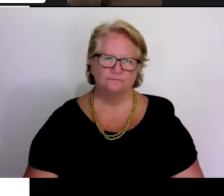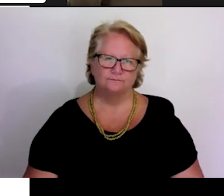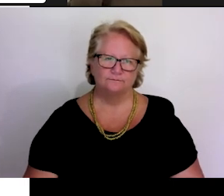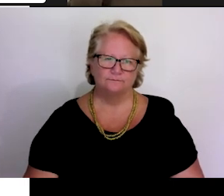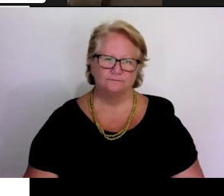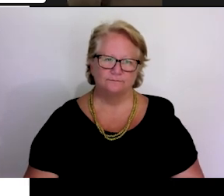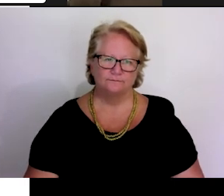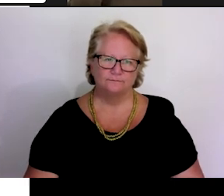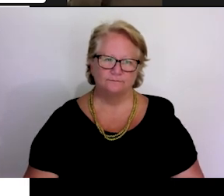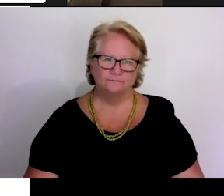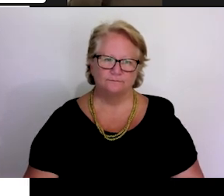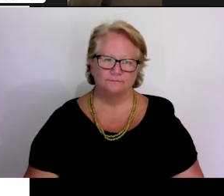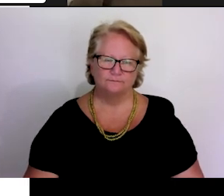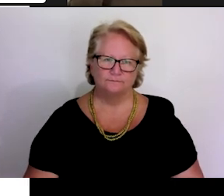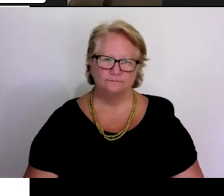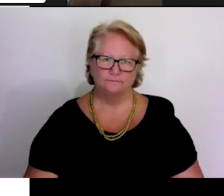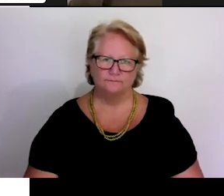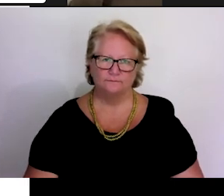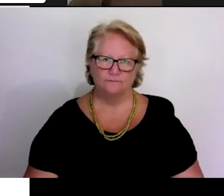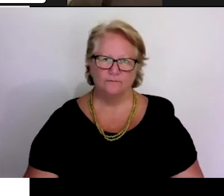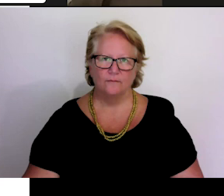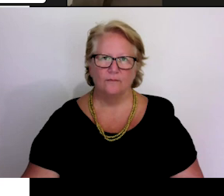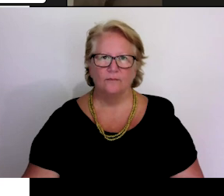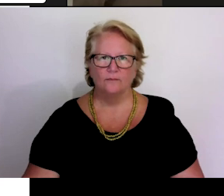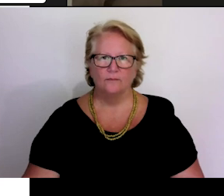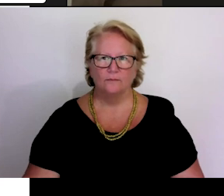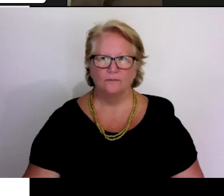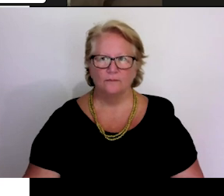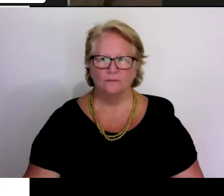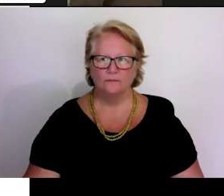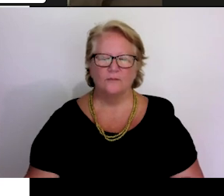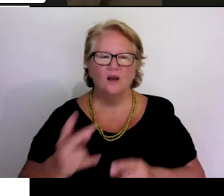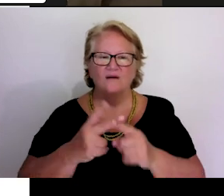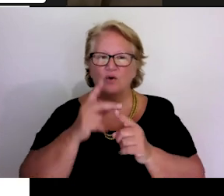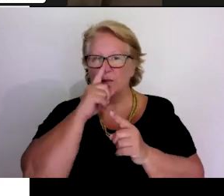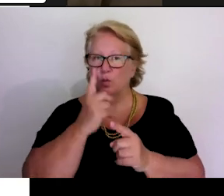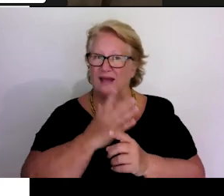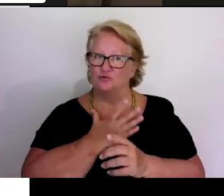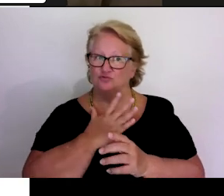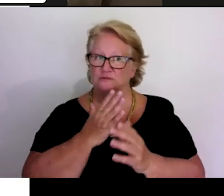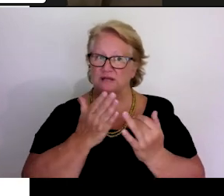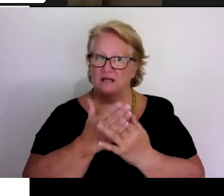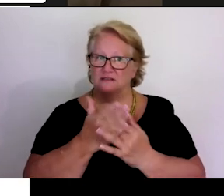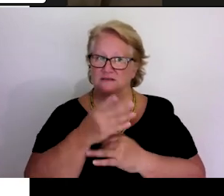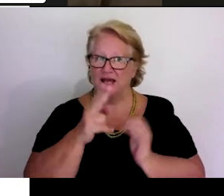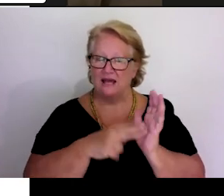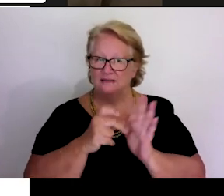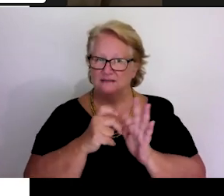So for people interested in accessing the data asset, I've put